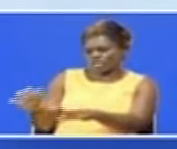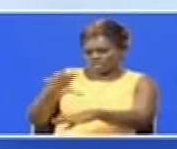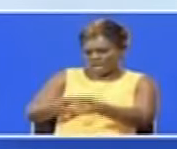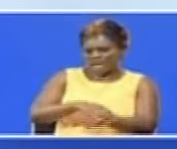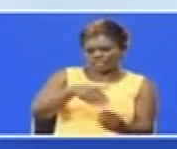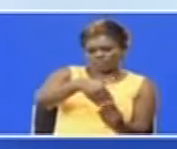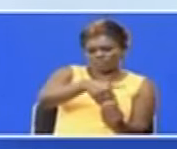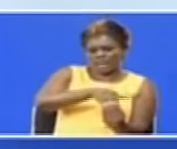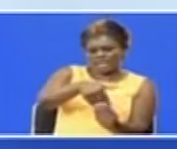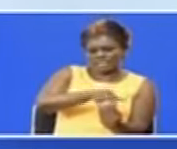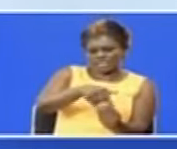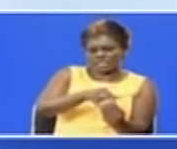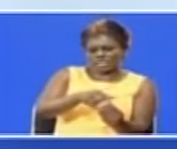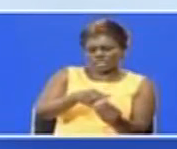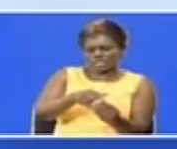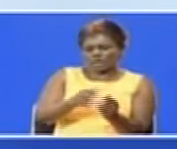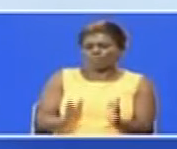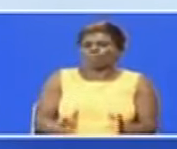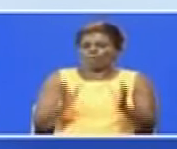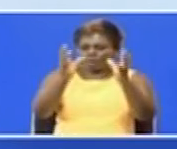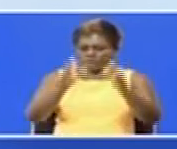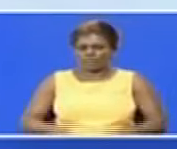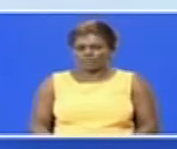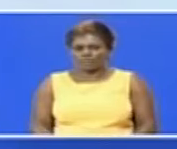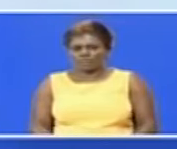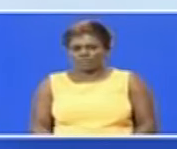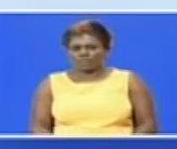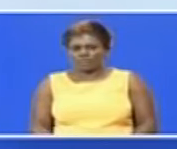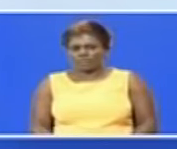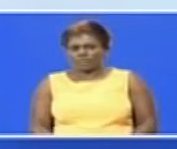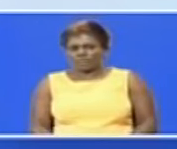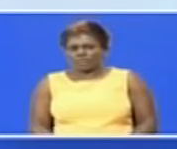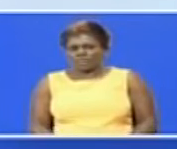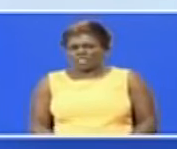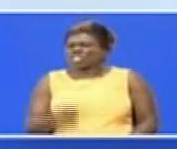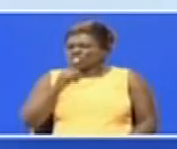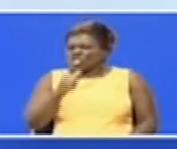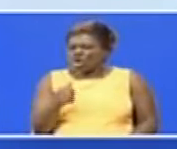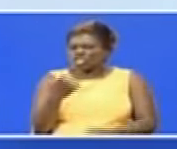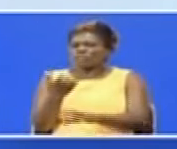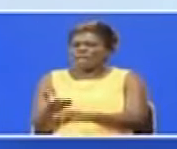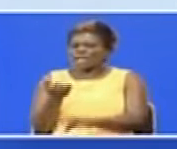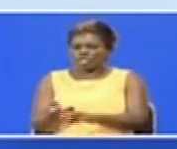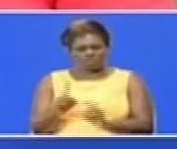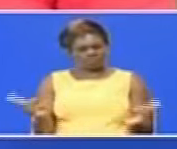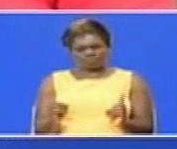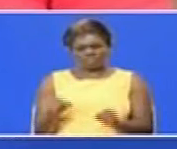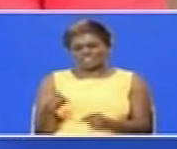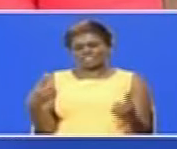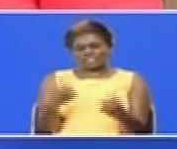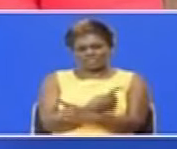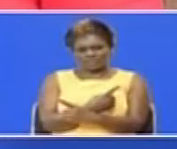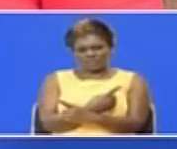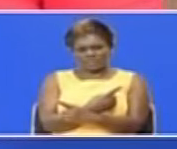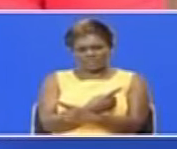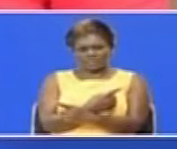plastic posts. You need some skill to recycle it. It's not like metal that you'll come and sell in a scrapyard. This is a